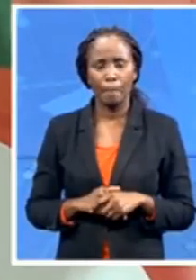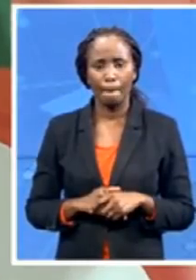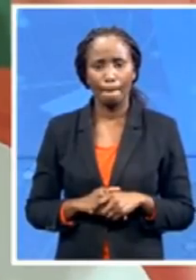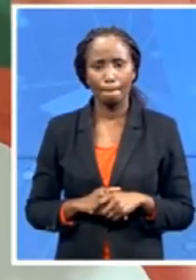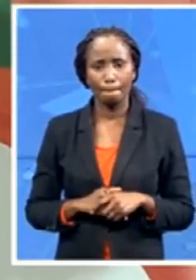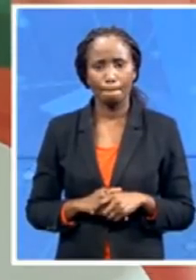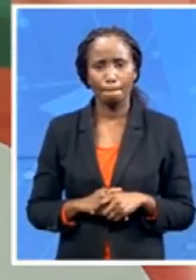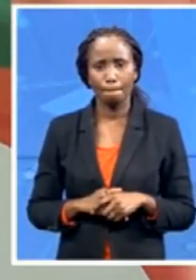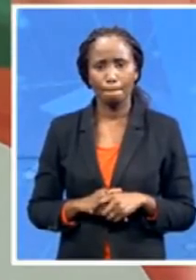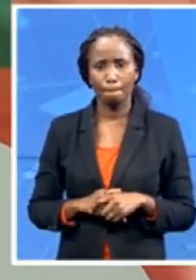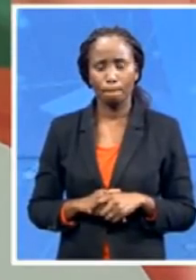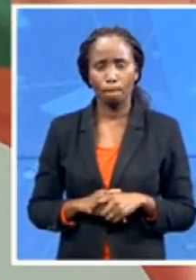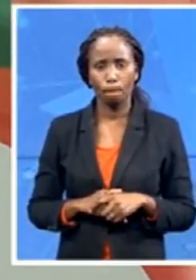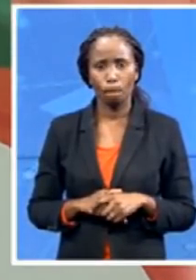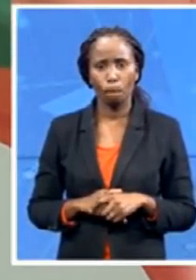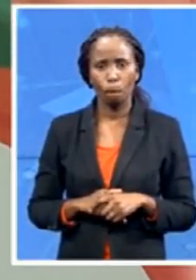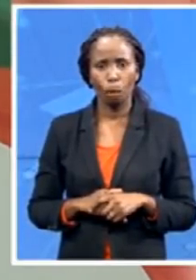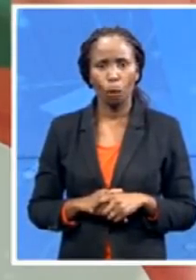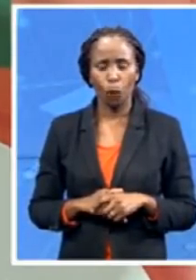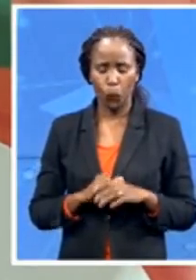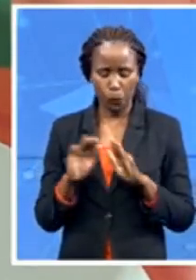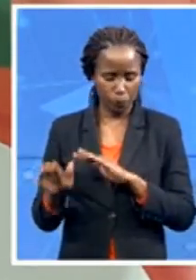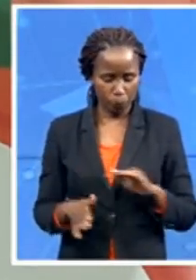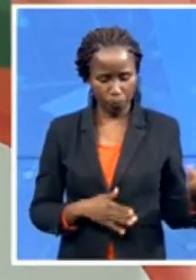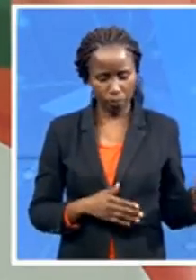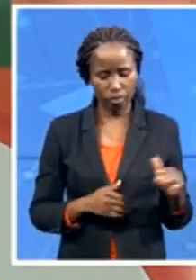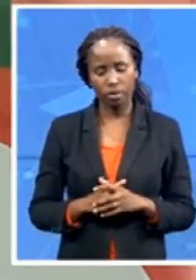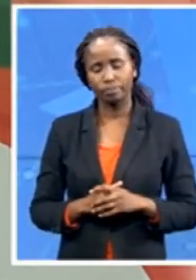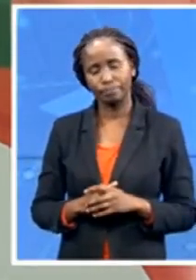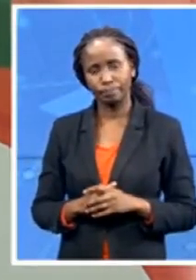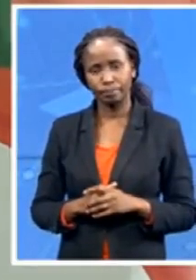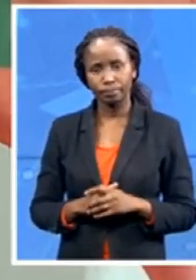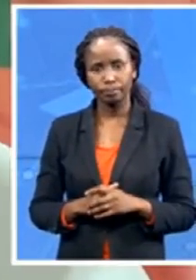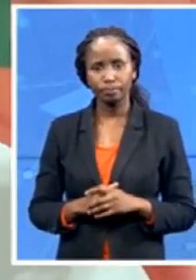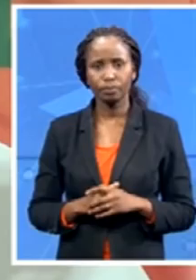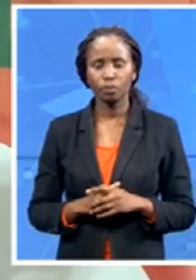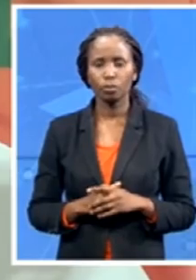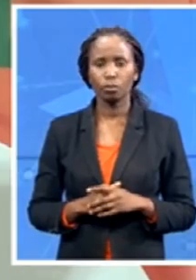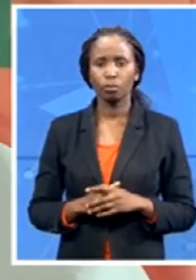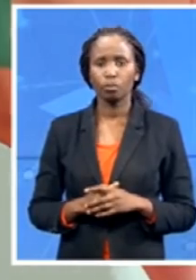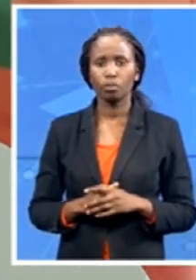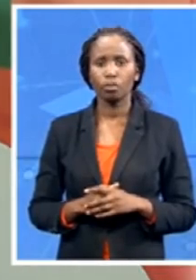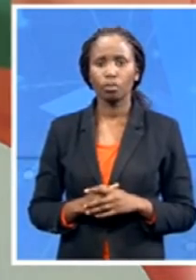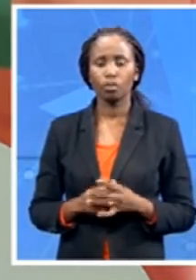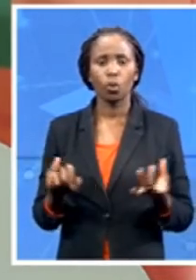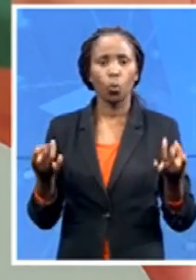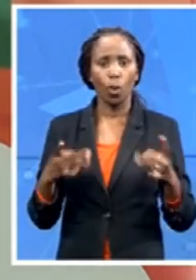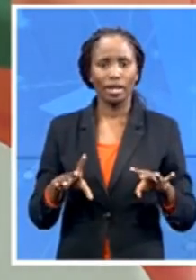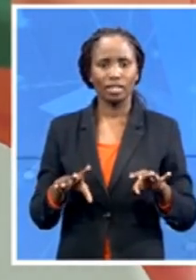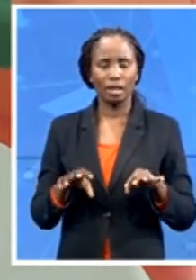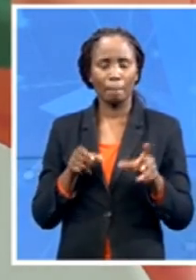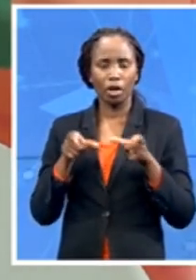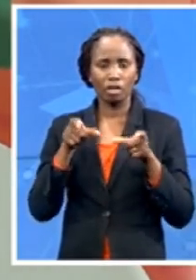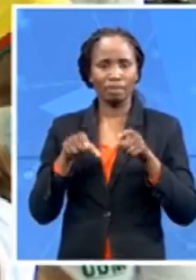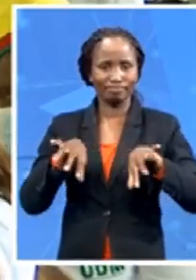Magesize ngegoku apha kwi waste management ubuxeleki obuni ingcolisa